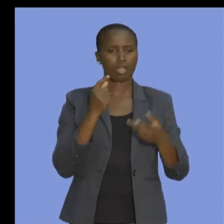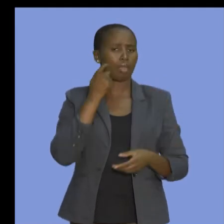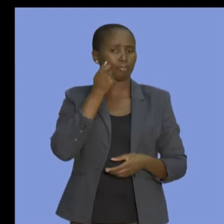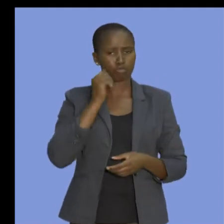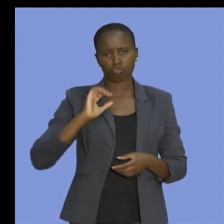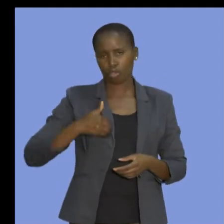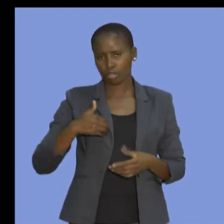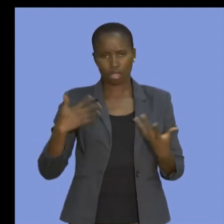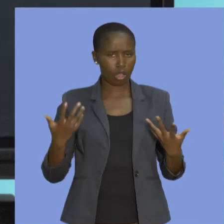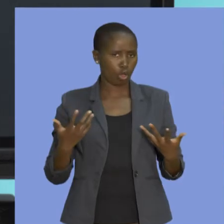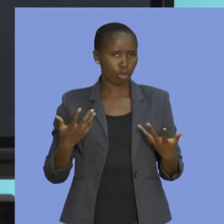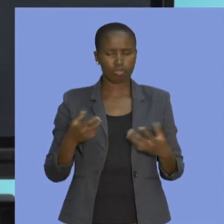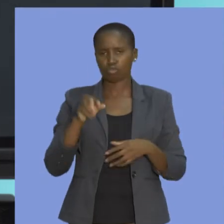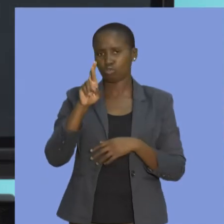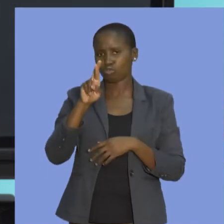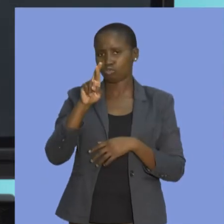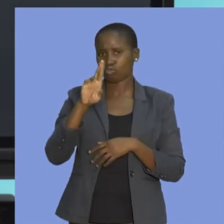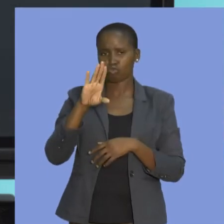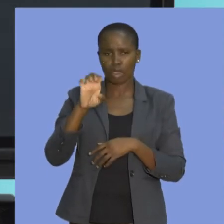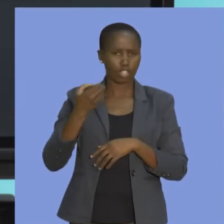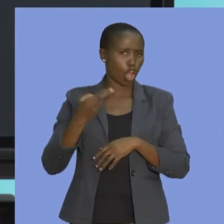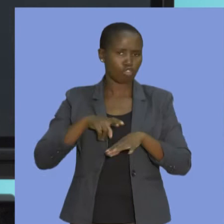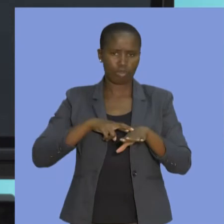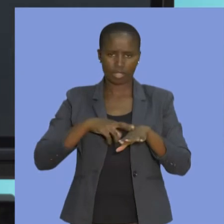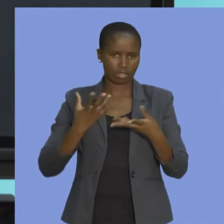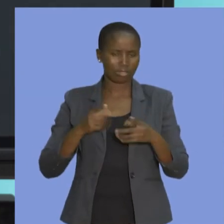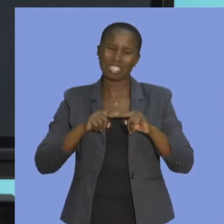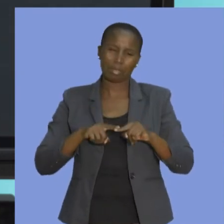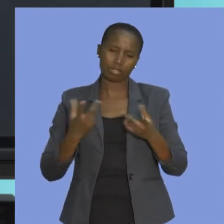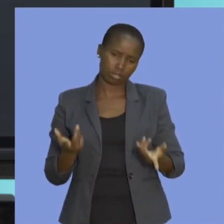be race also, something of that nature.